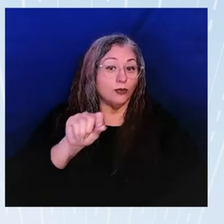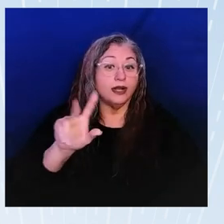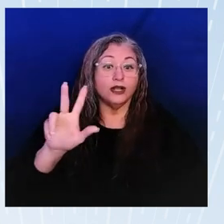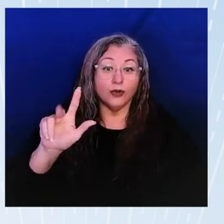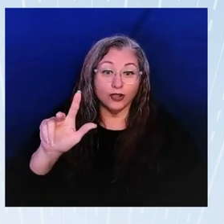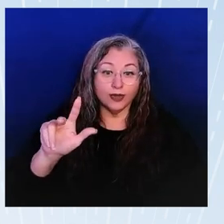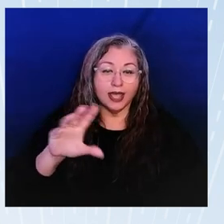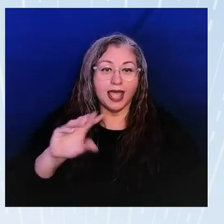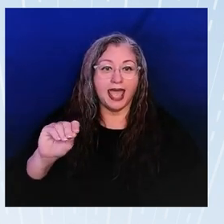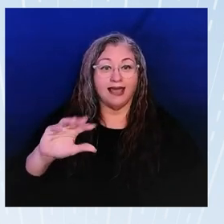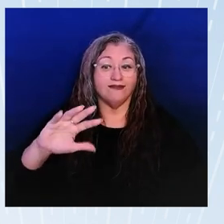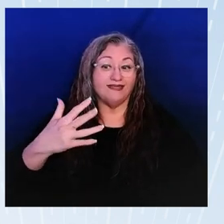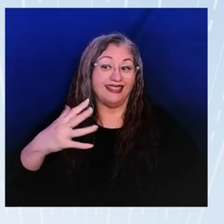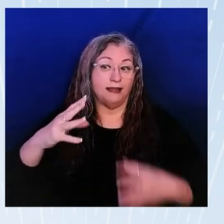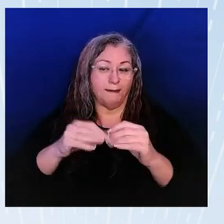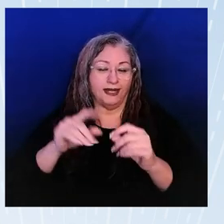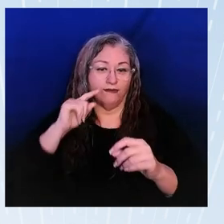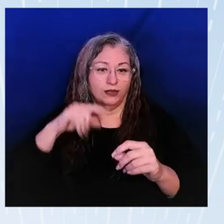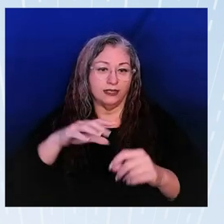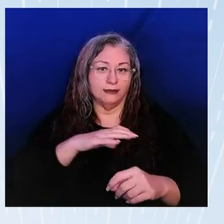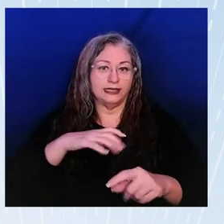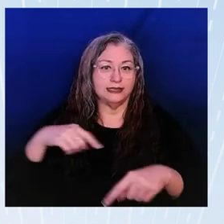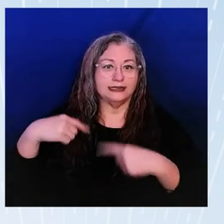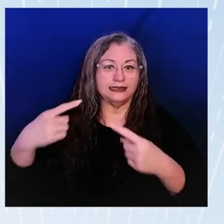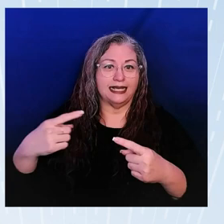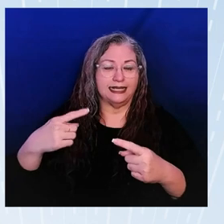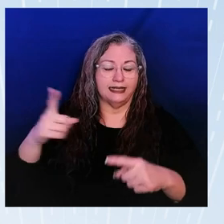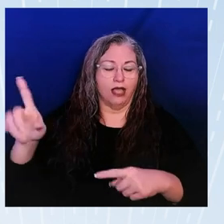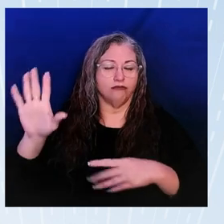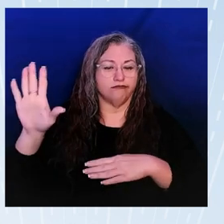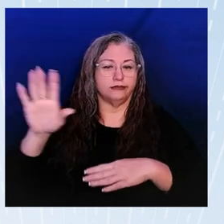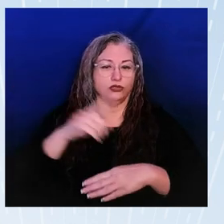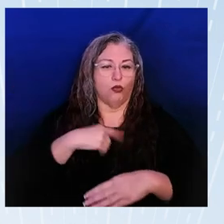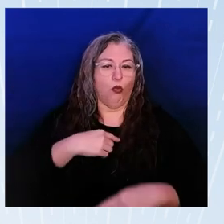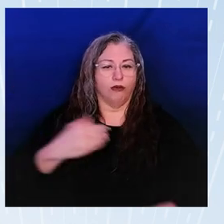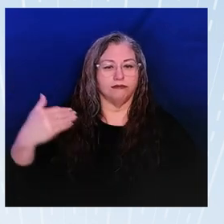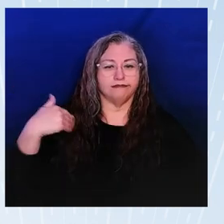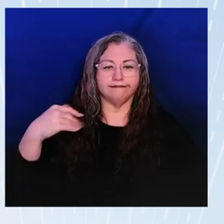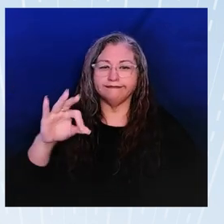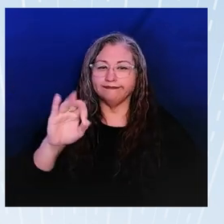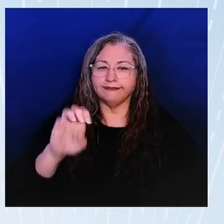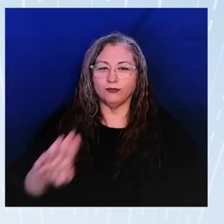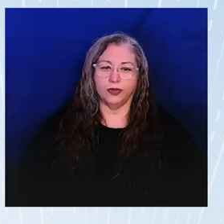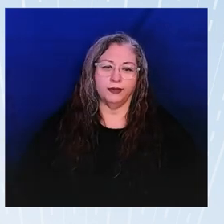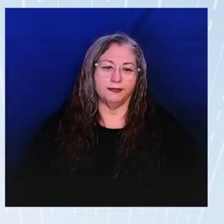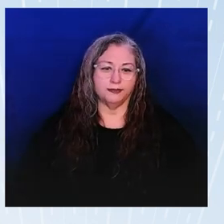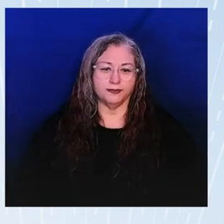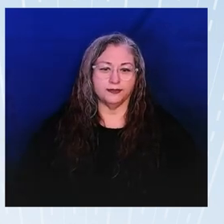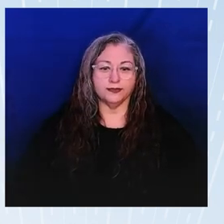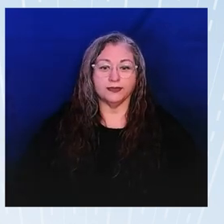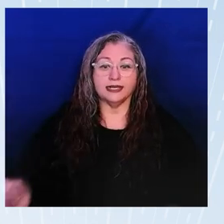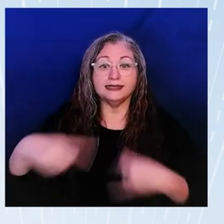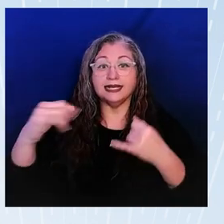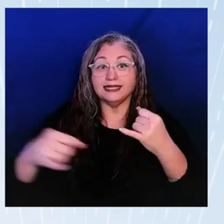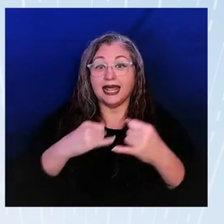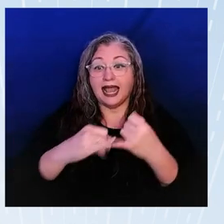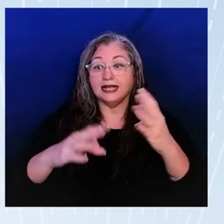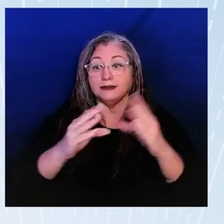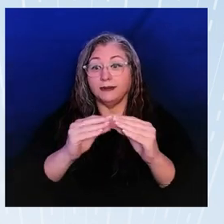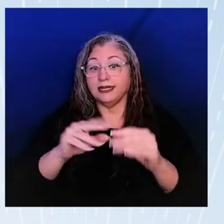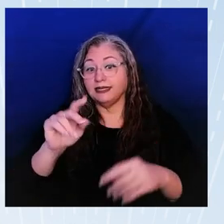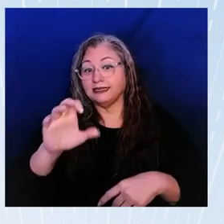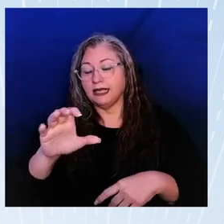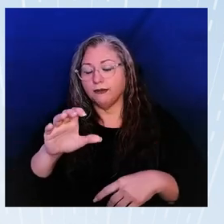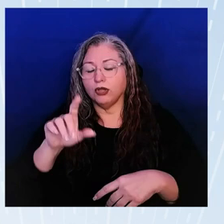fifth meeting of the commission since our commissioners were sworn in last February. Since our last meeting in December, our commissioners have